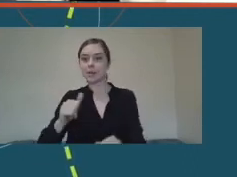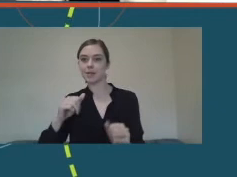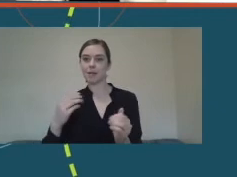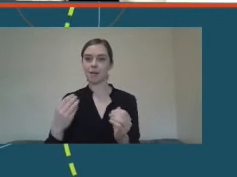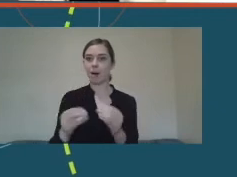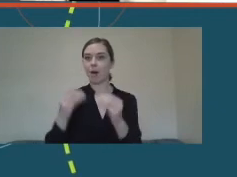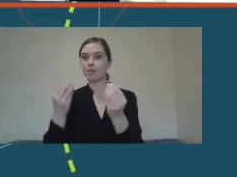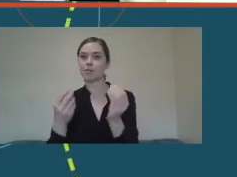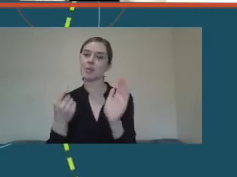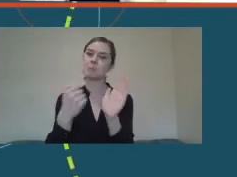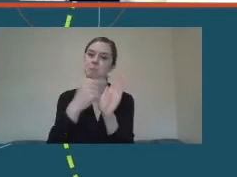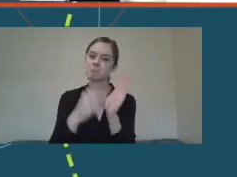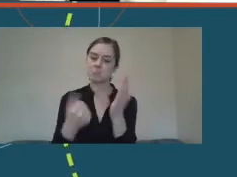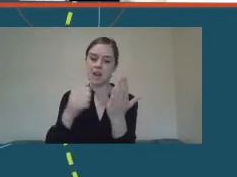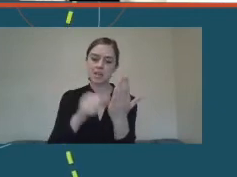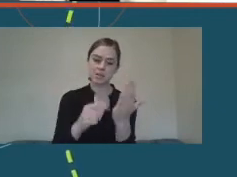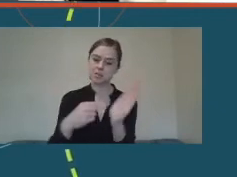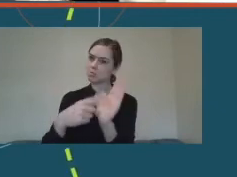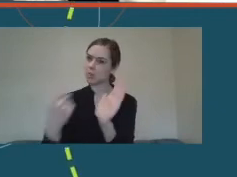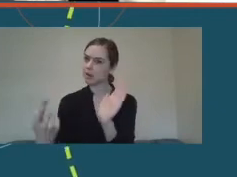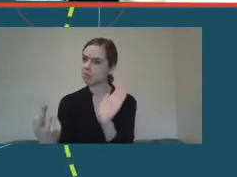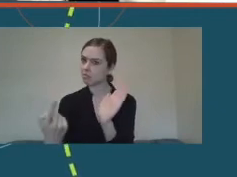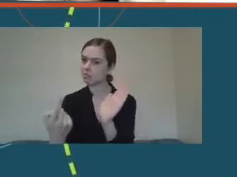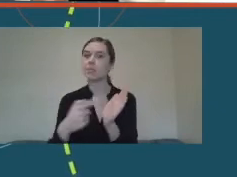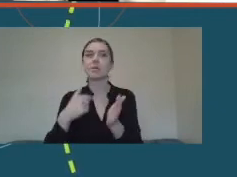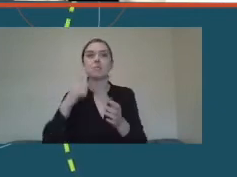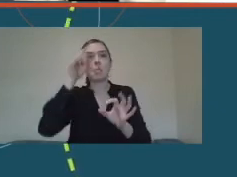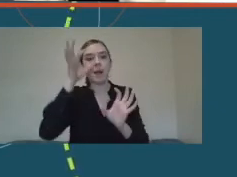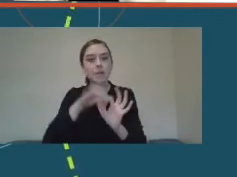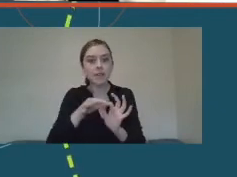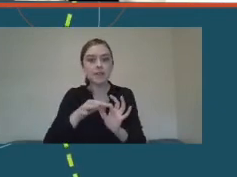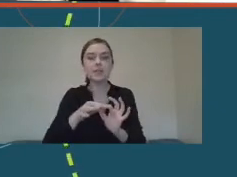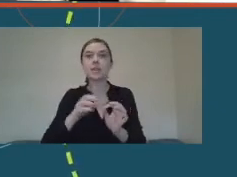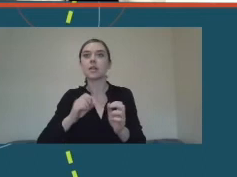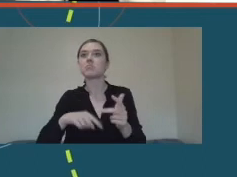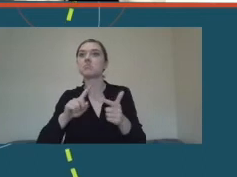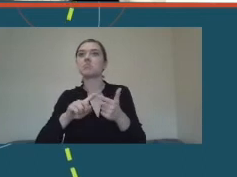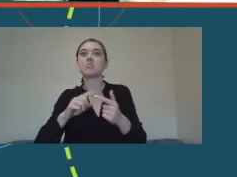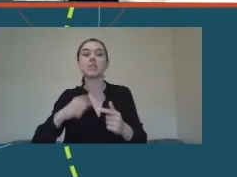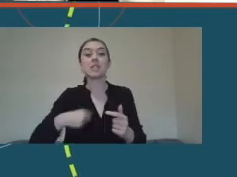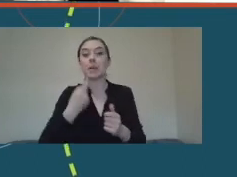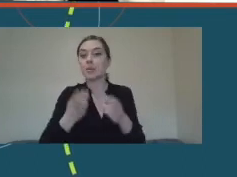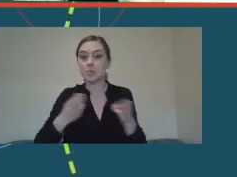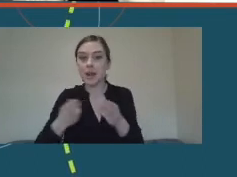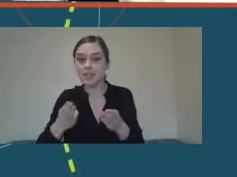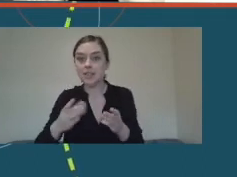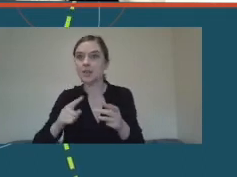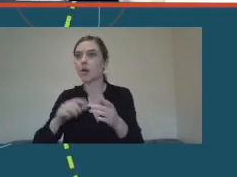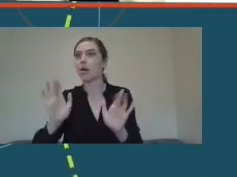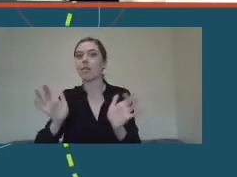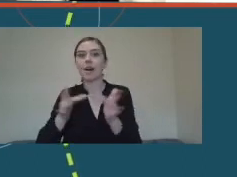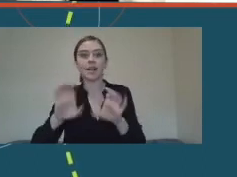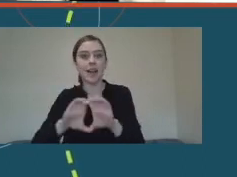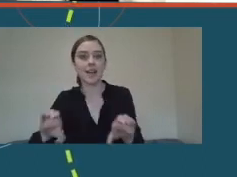in mindfulness than I am in spiritual practice. You know, can I take an online class